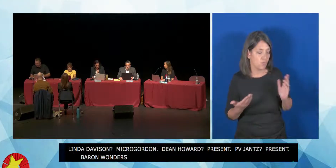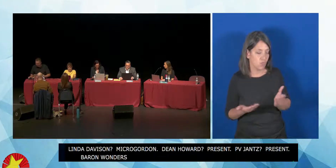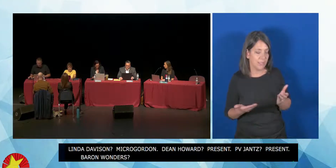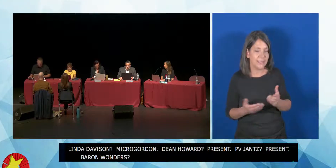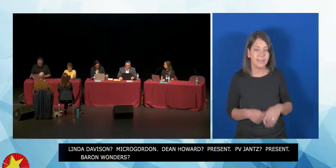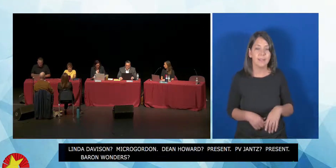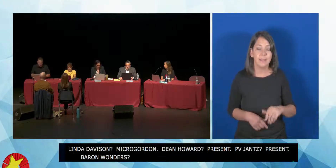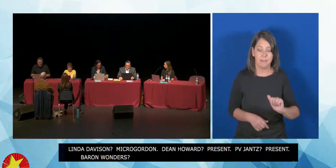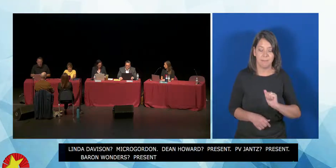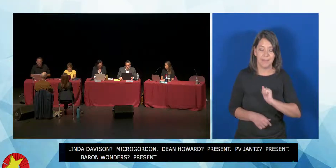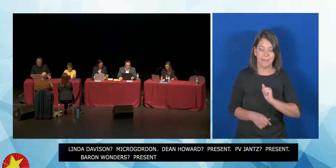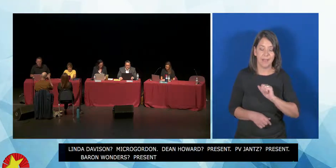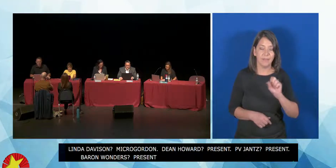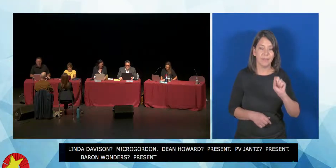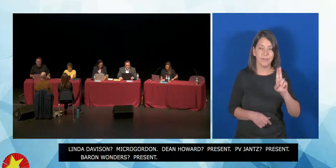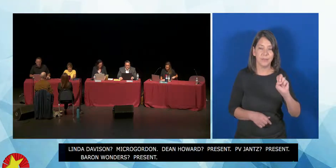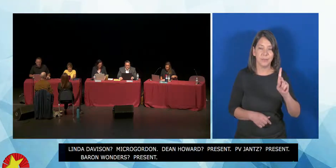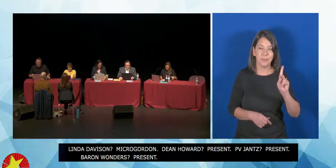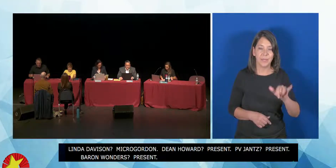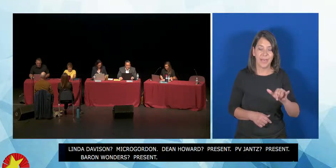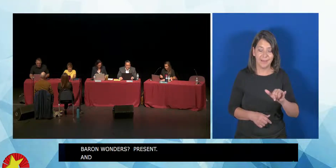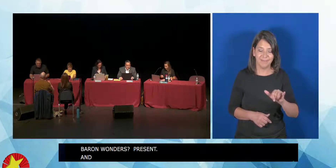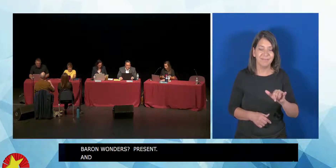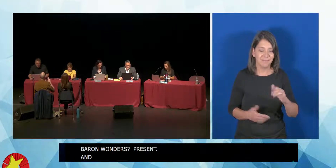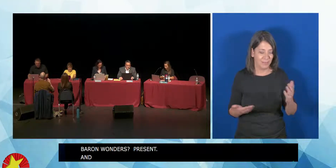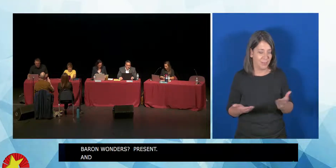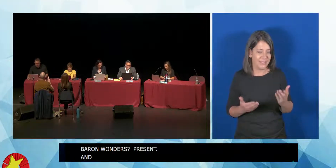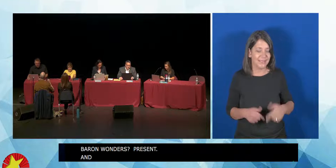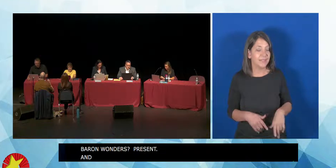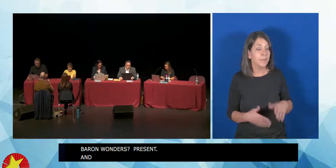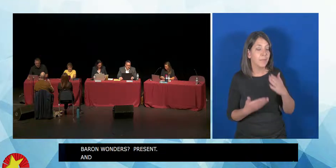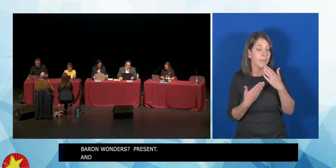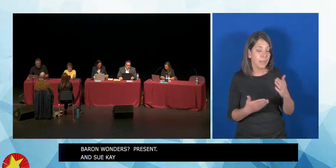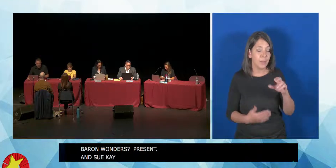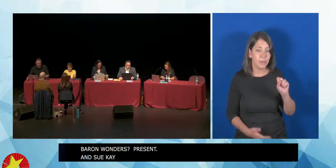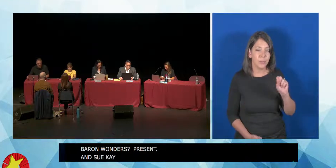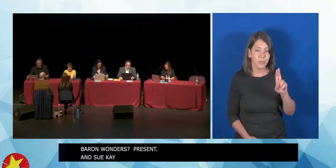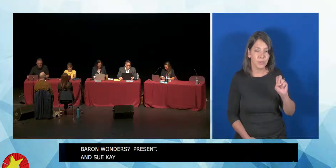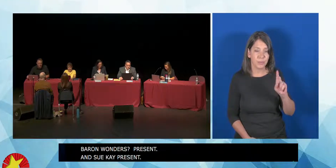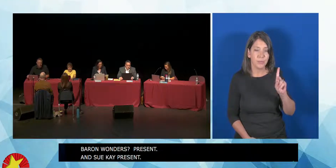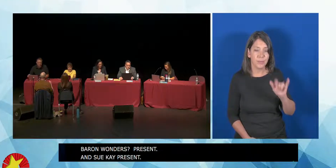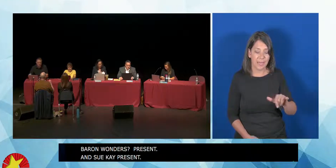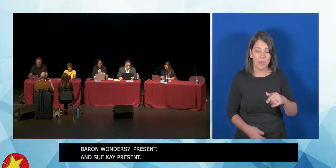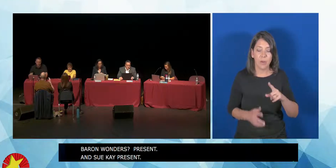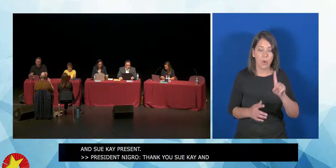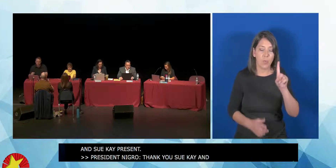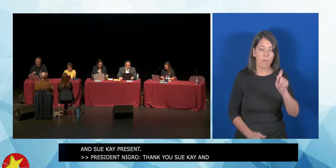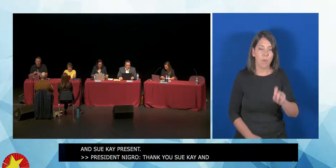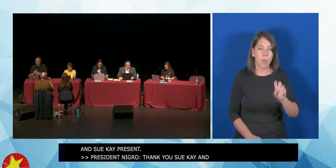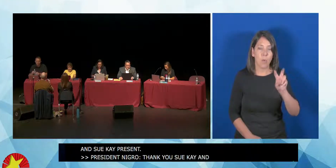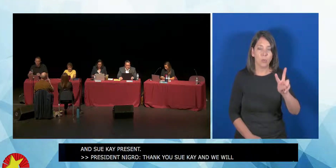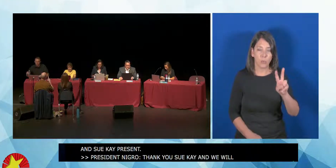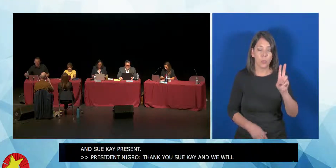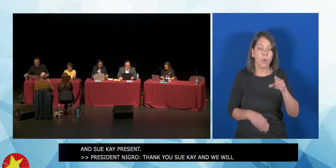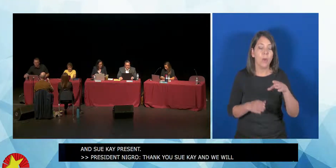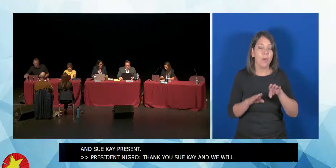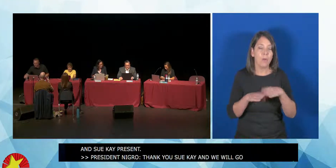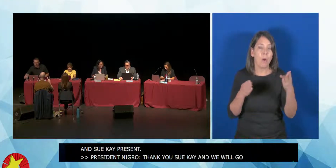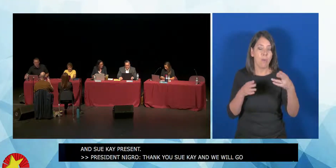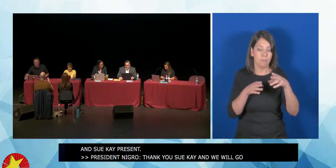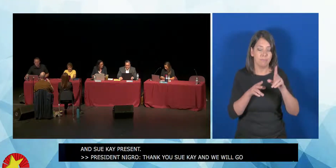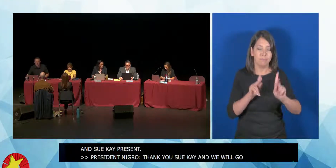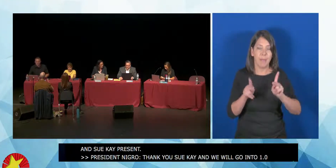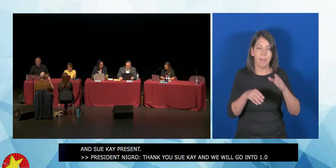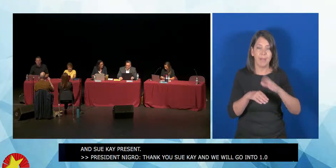And myself, Suke Kanifa. Thank you. Thank you, Suke. We're going to go on to 1.02, call to the public on agendized